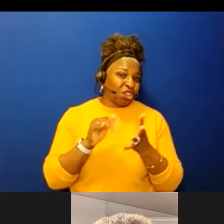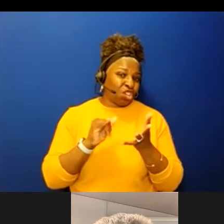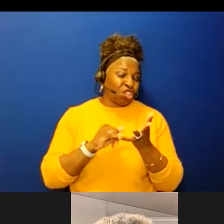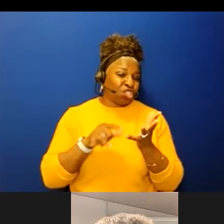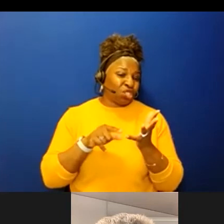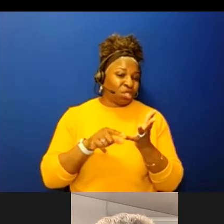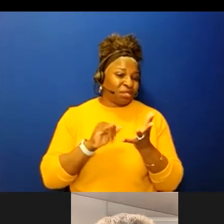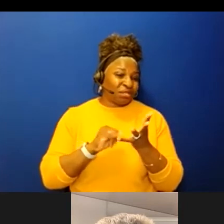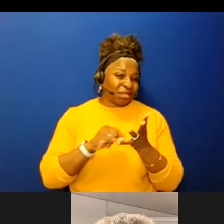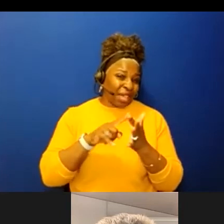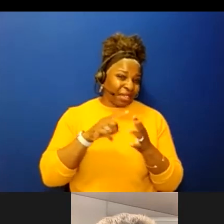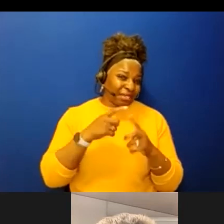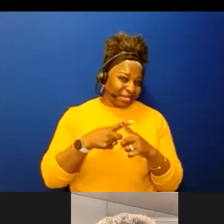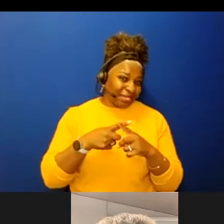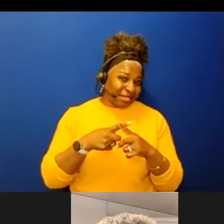new kind of life.